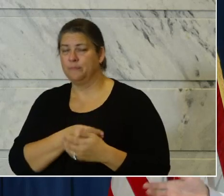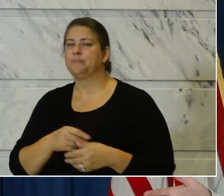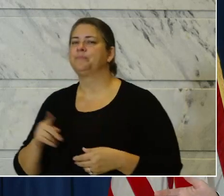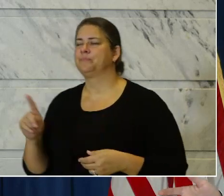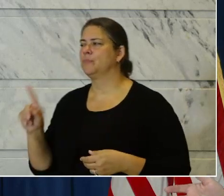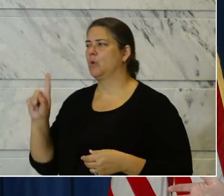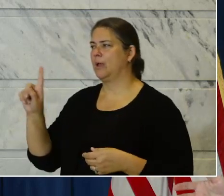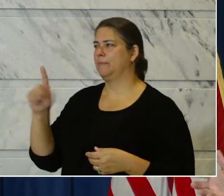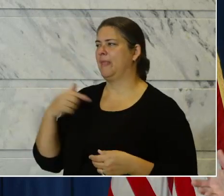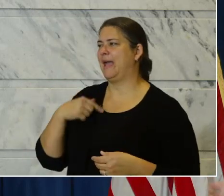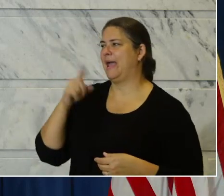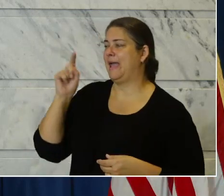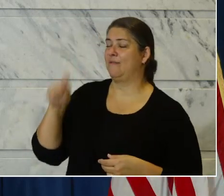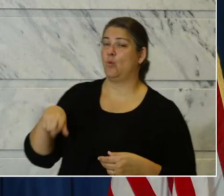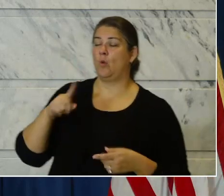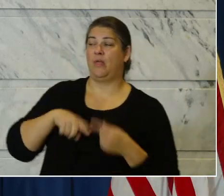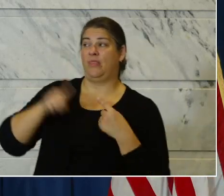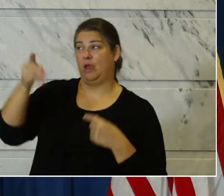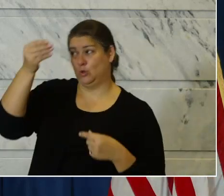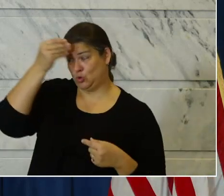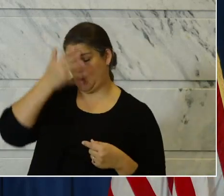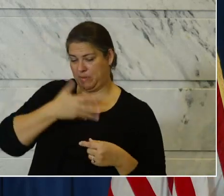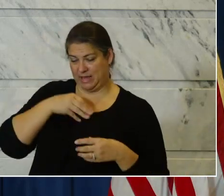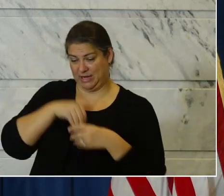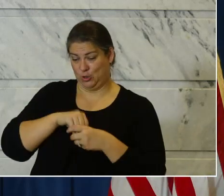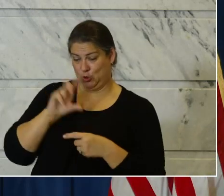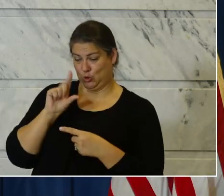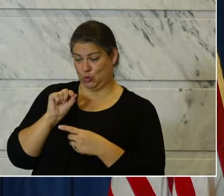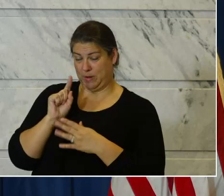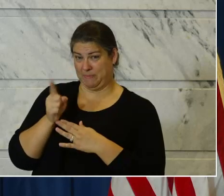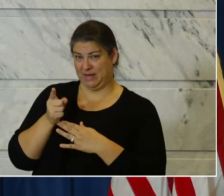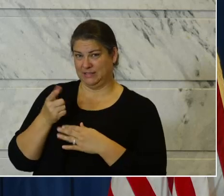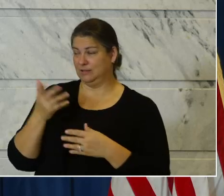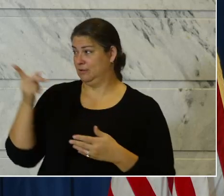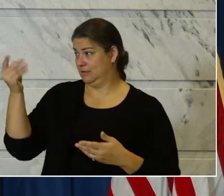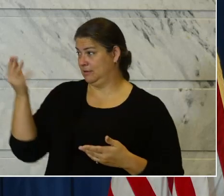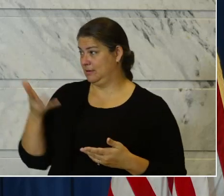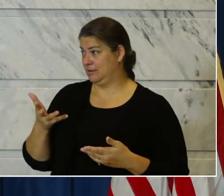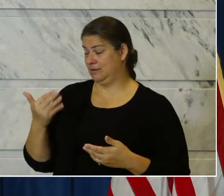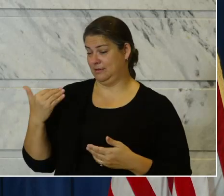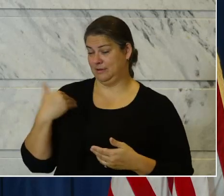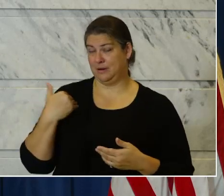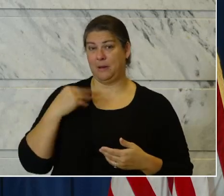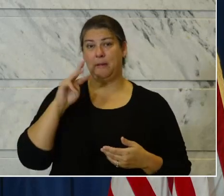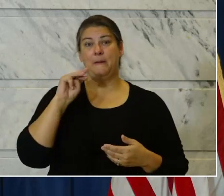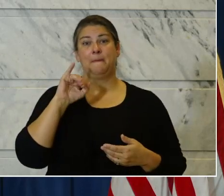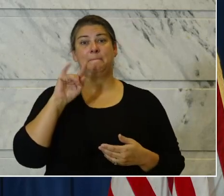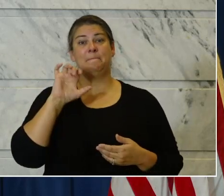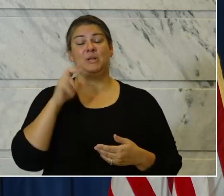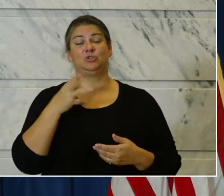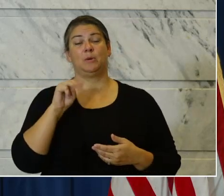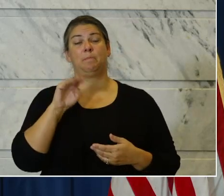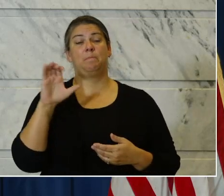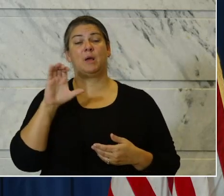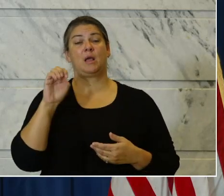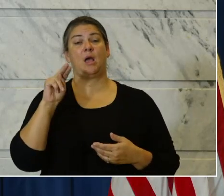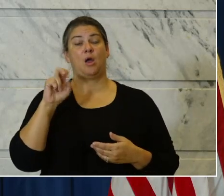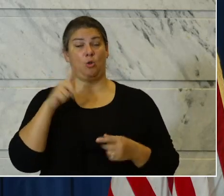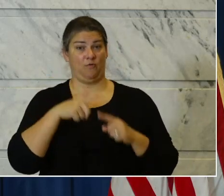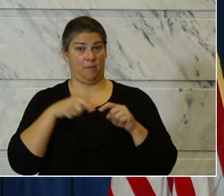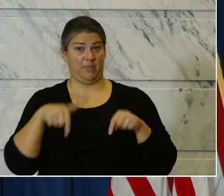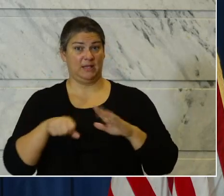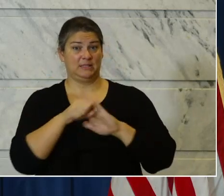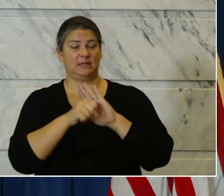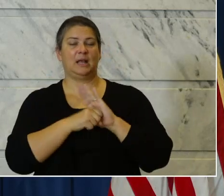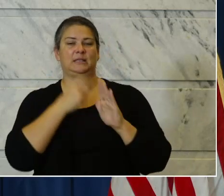have to go off the representation, that in the last 20 minutes, Senate Majority Leader Mitch McConnell from this state has said